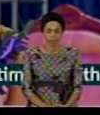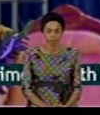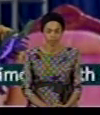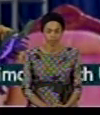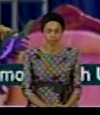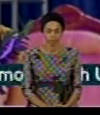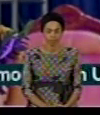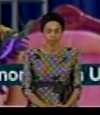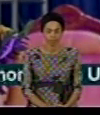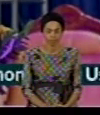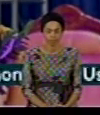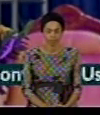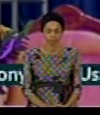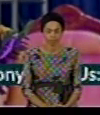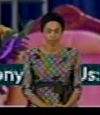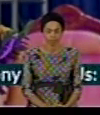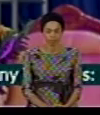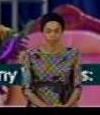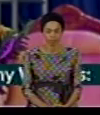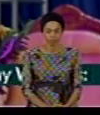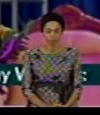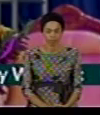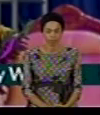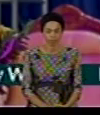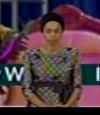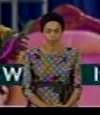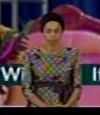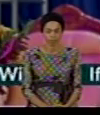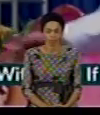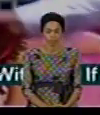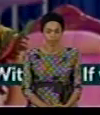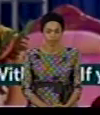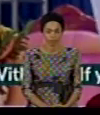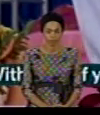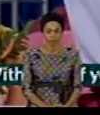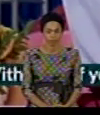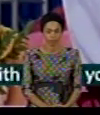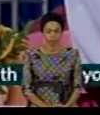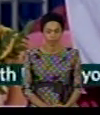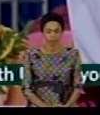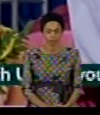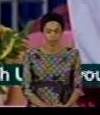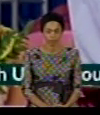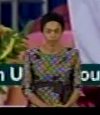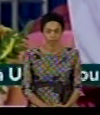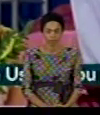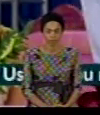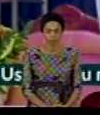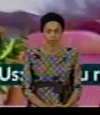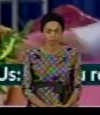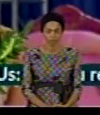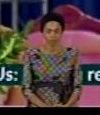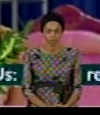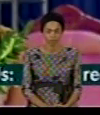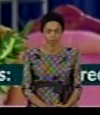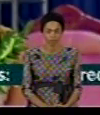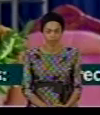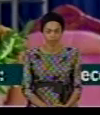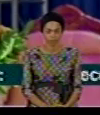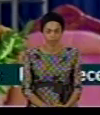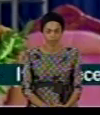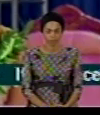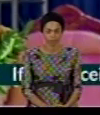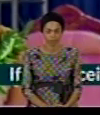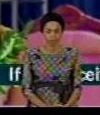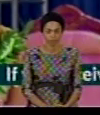permanent. Me a si e sa do kia do ne nama. Me a sine ene piaro dona. E bube Jesus. Amen.